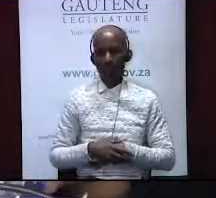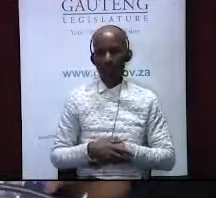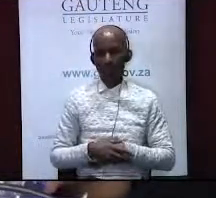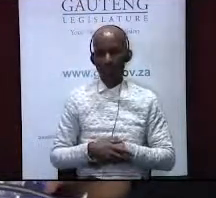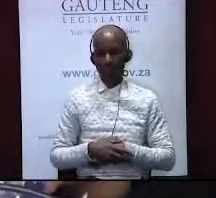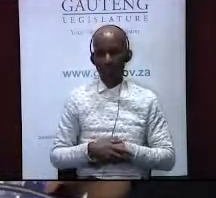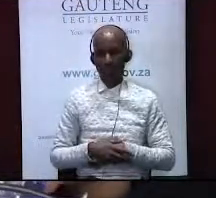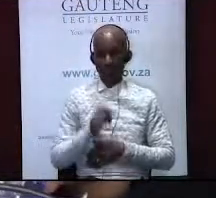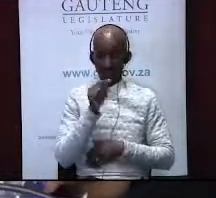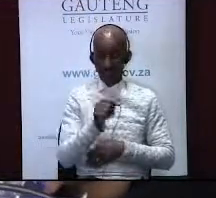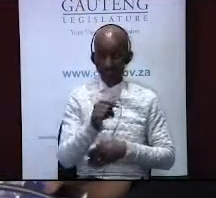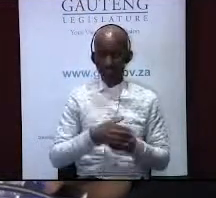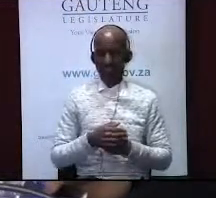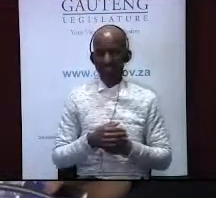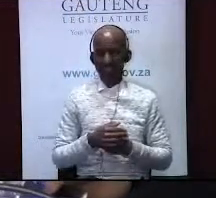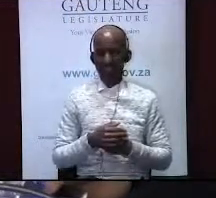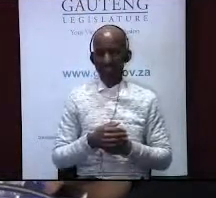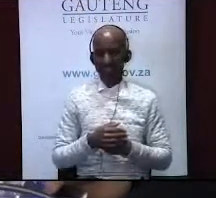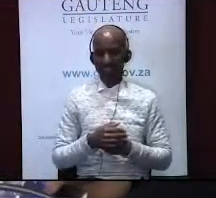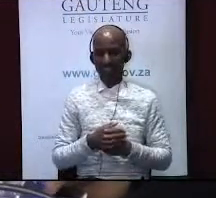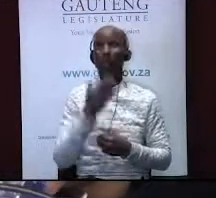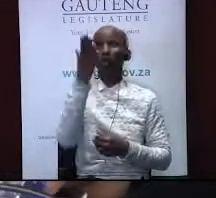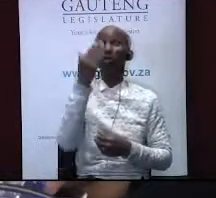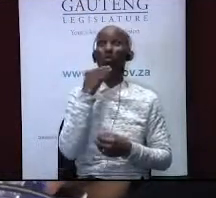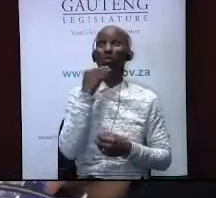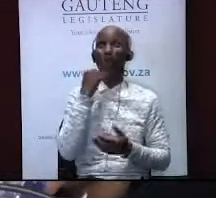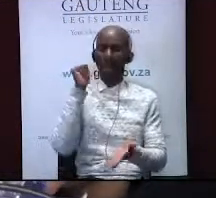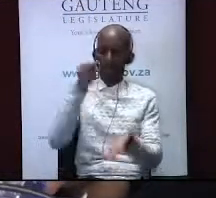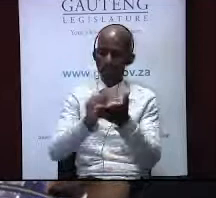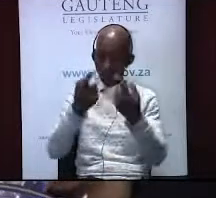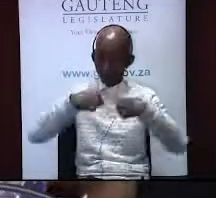is by His grace that we are all here.